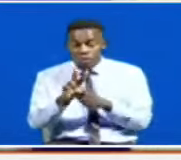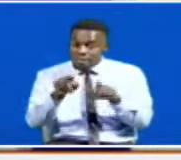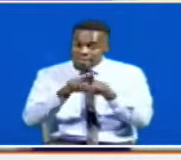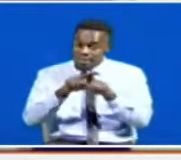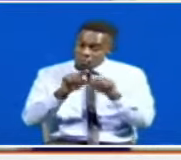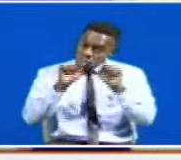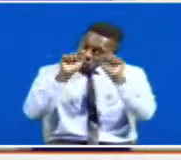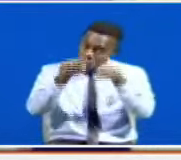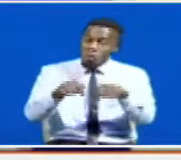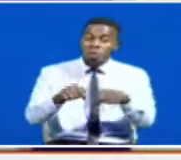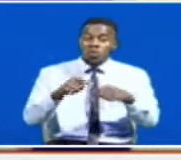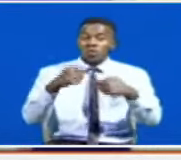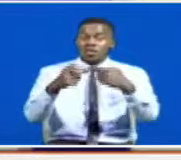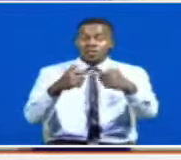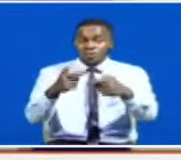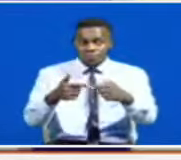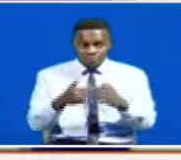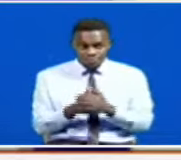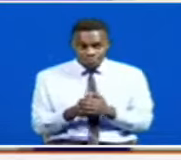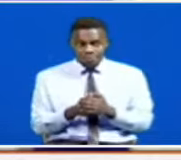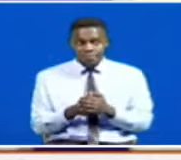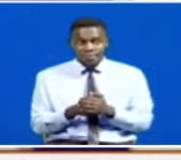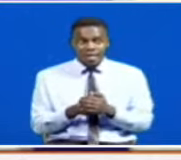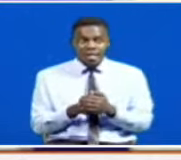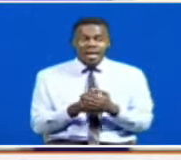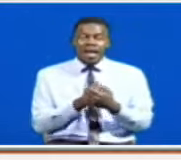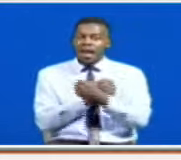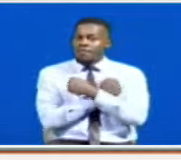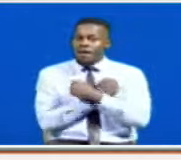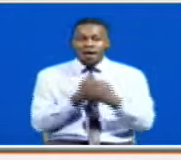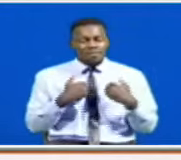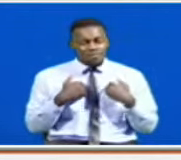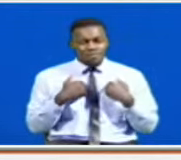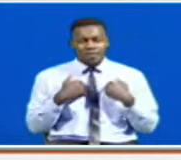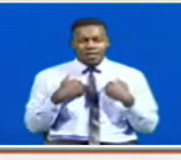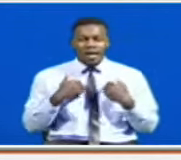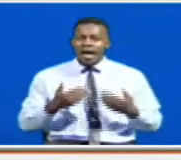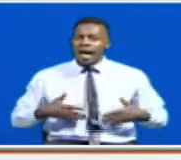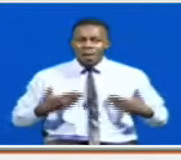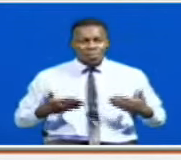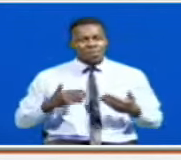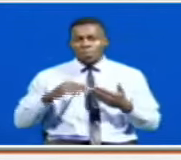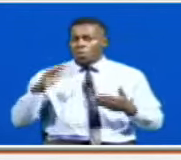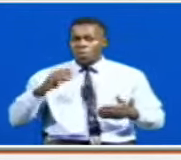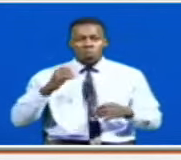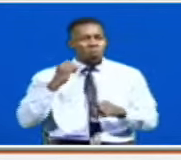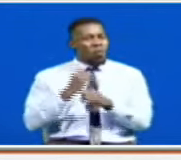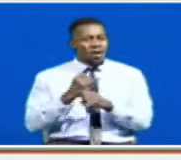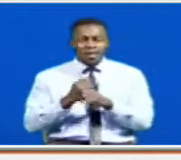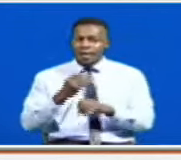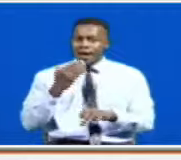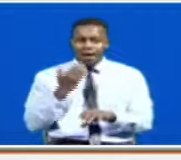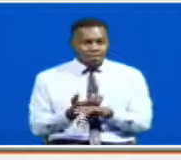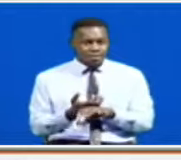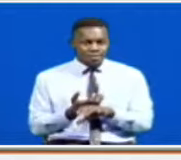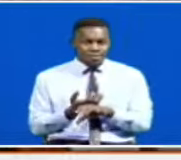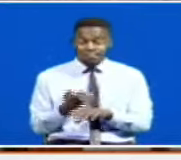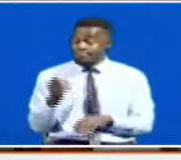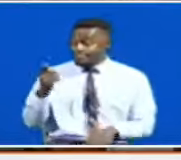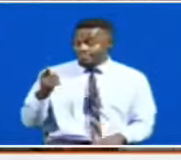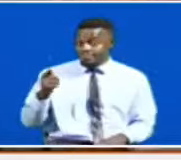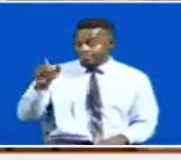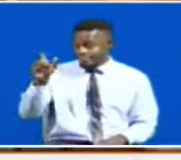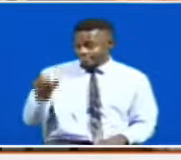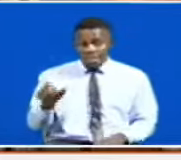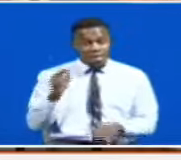Alikuwa mwanakamati, mwenye upendo, furaha, mchapakazi. Lizzie hangeruhusu